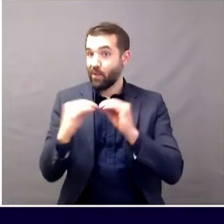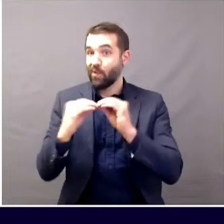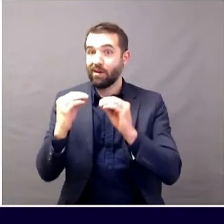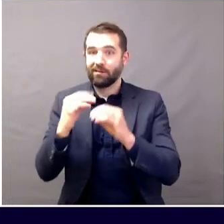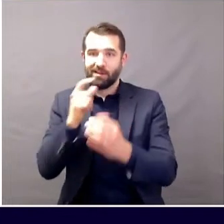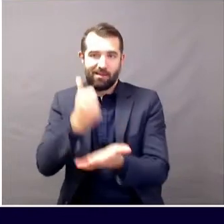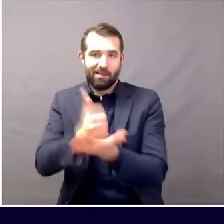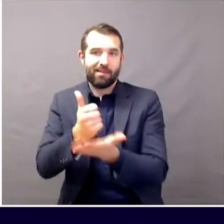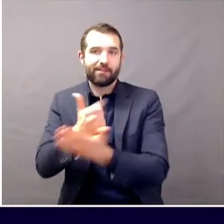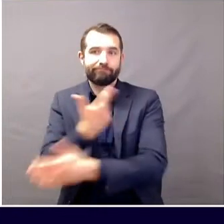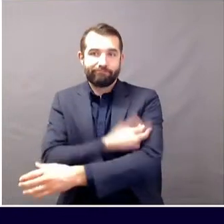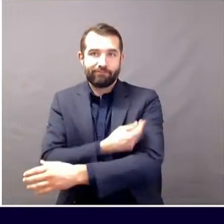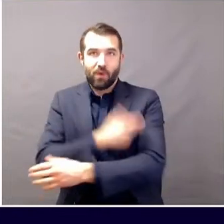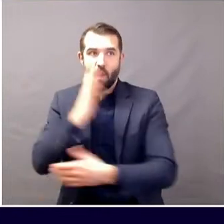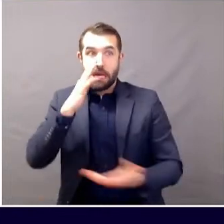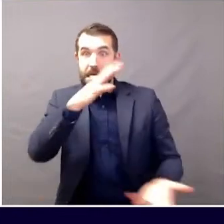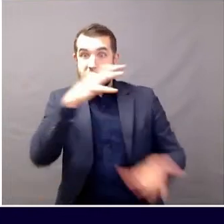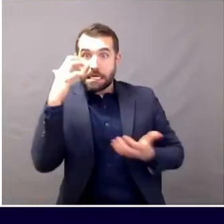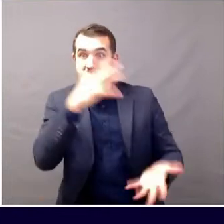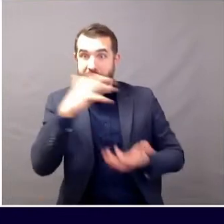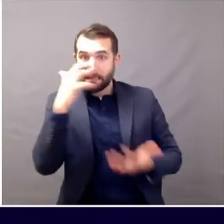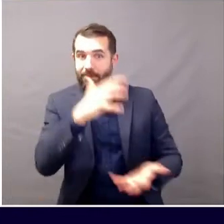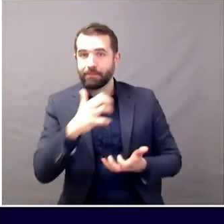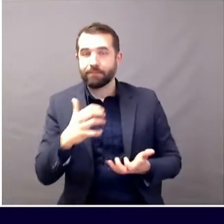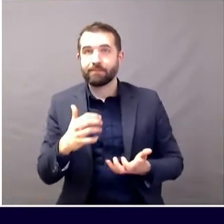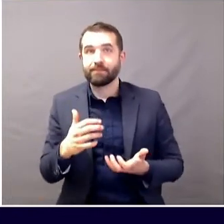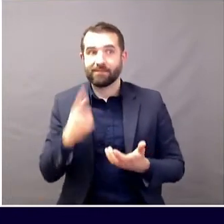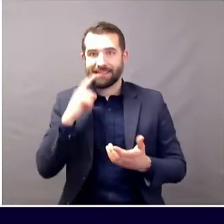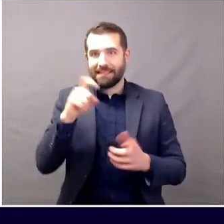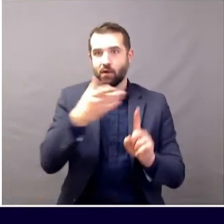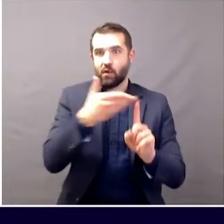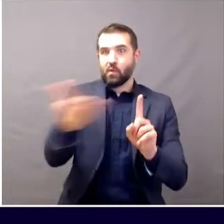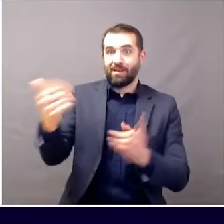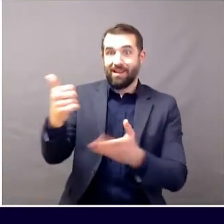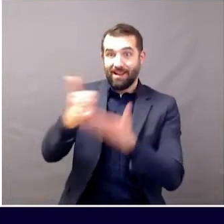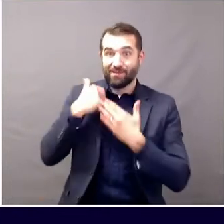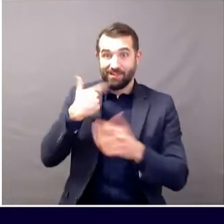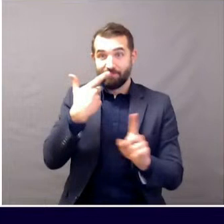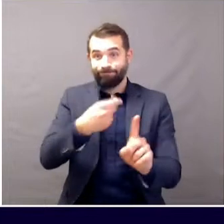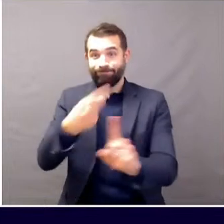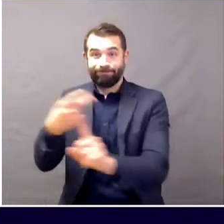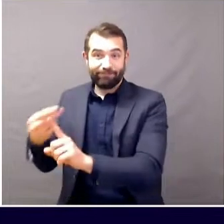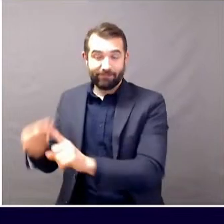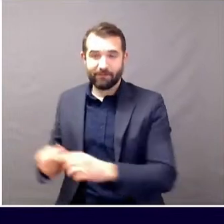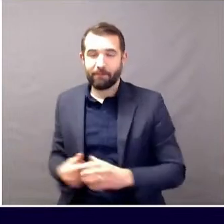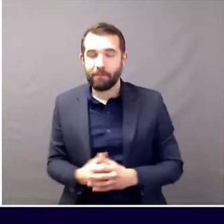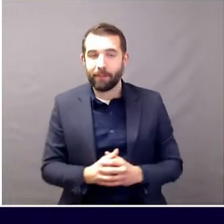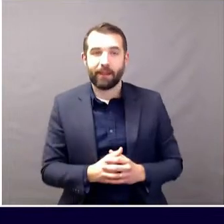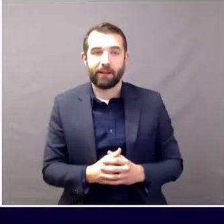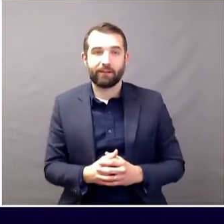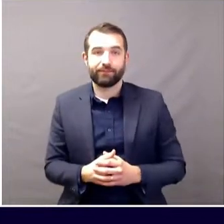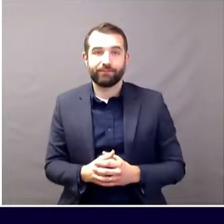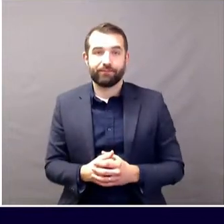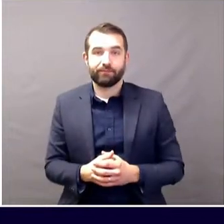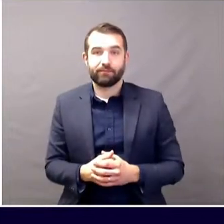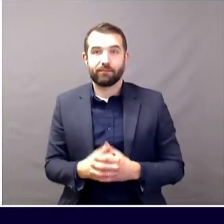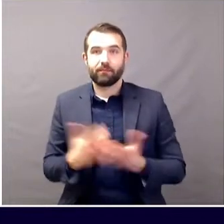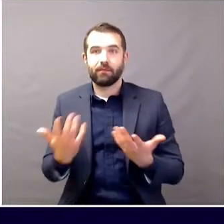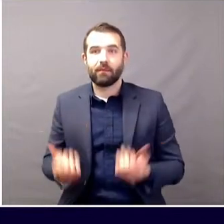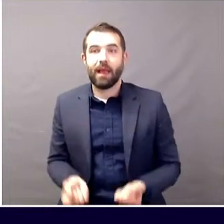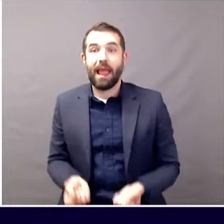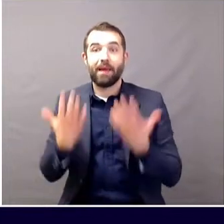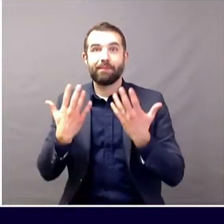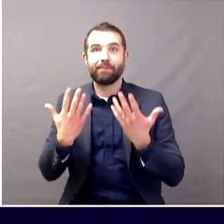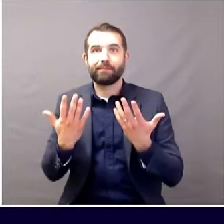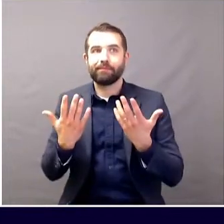people in very high throughput fashion. I don't know to what extent and where dental providers may be best able to